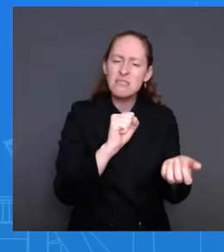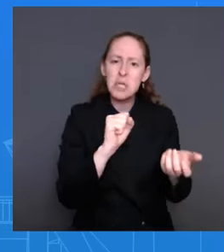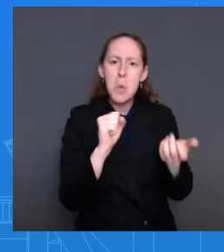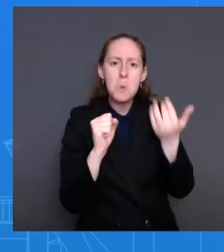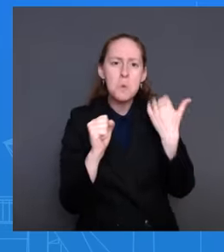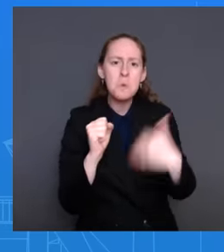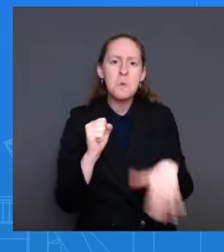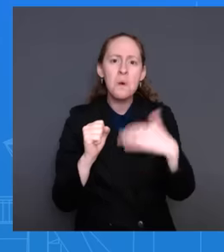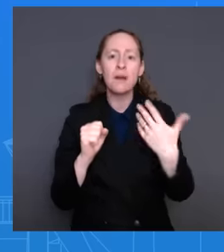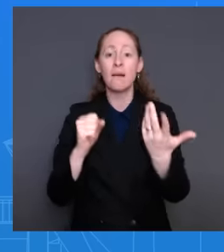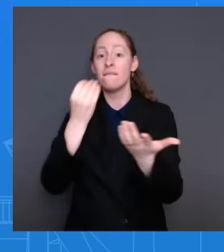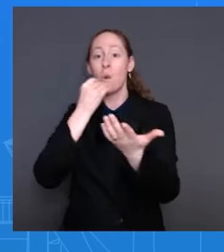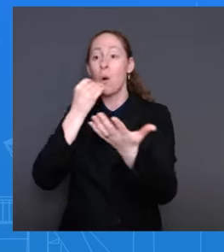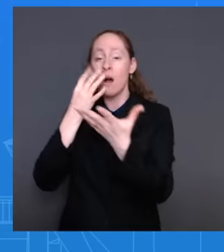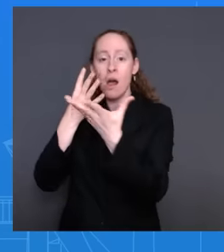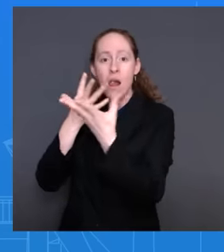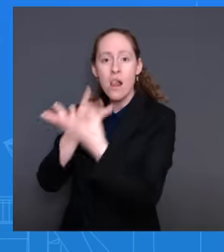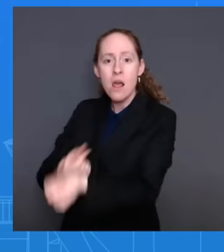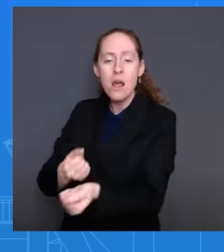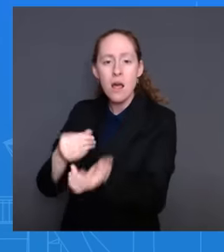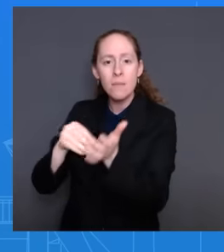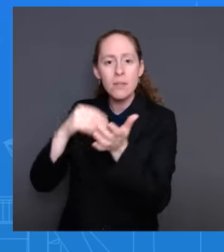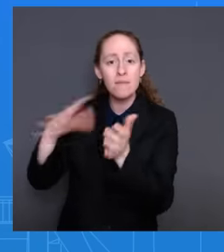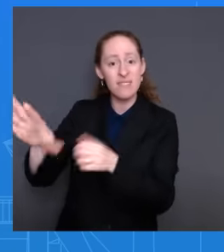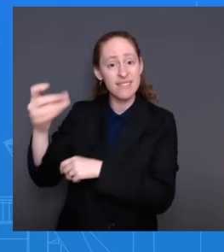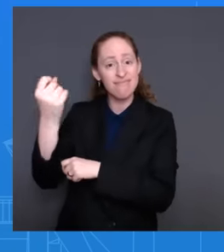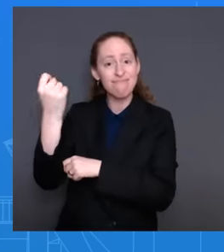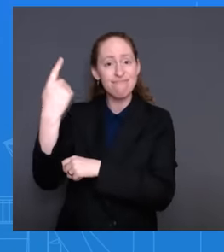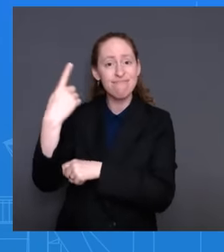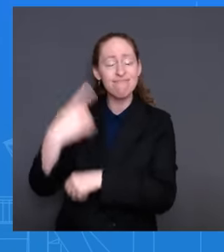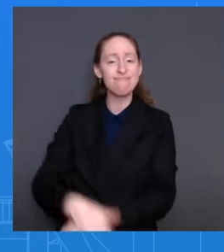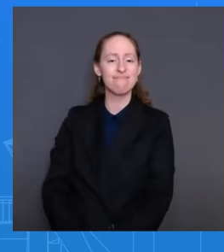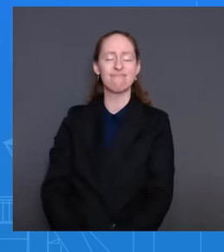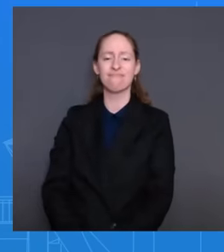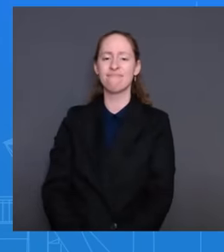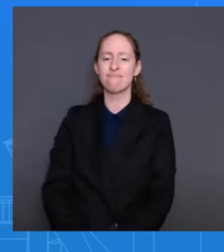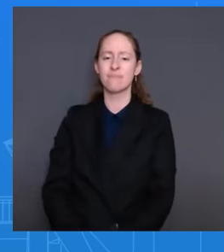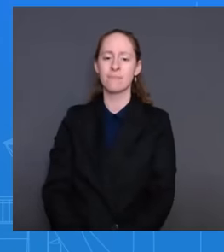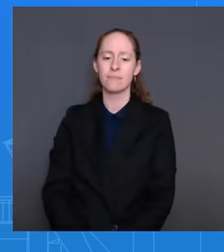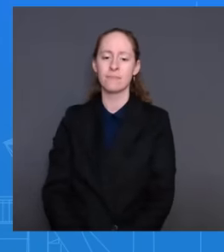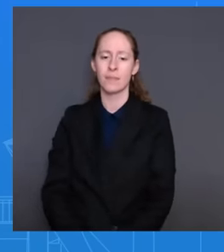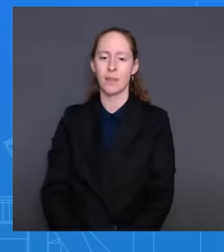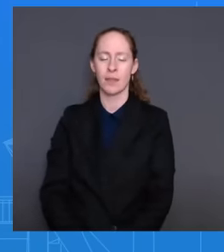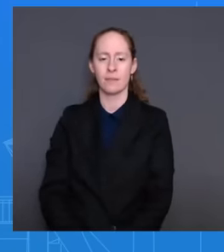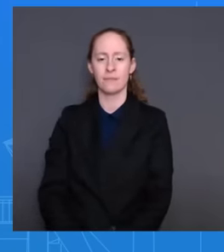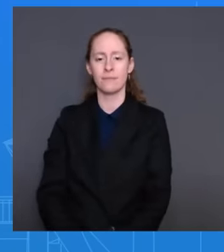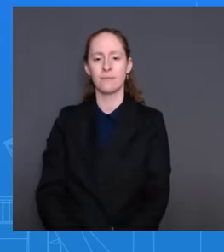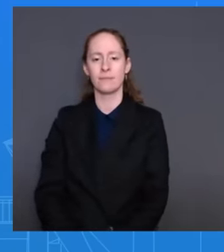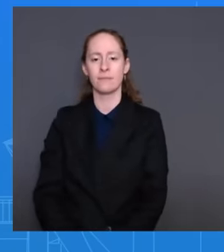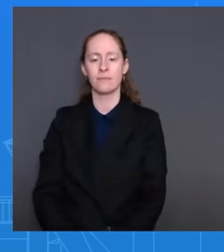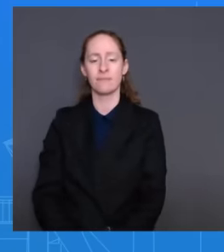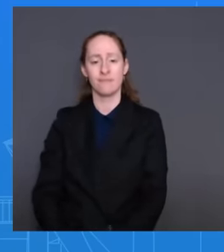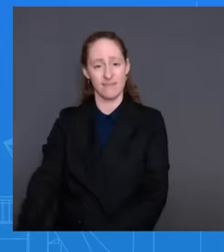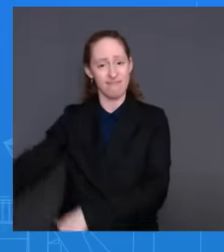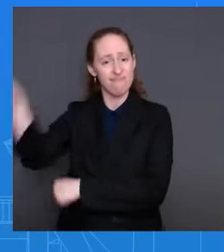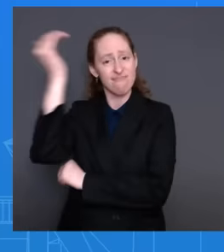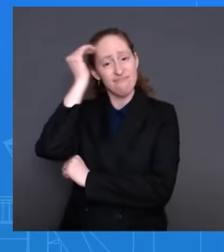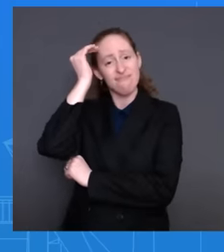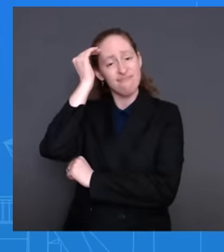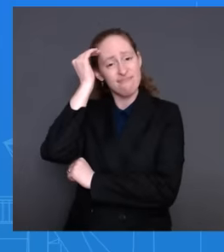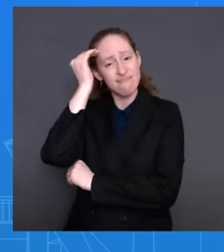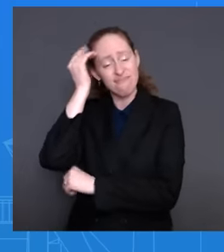groceries go up in the grocery store. This is something that he is inherently aware of, and he's doing everything that he can.